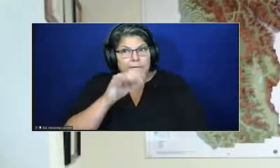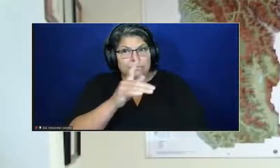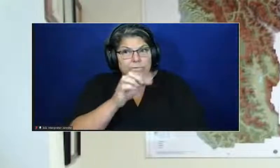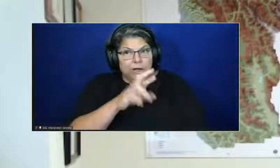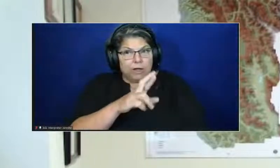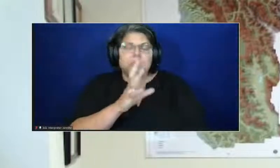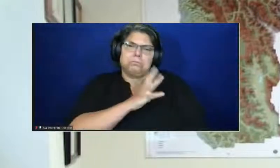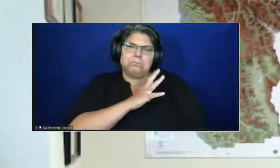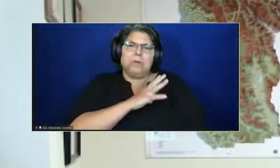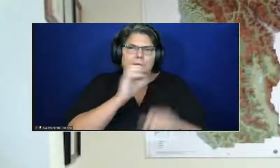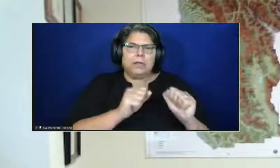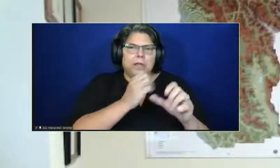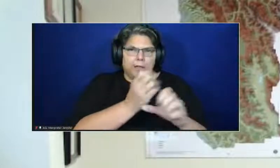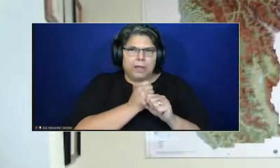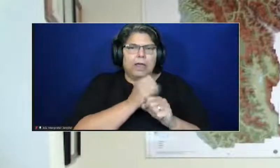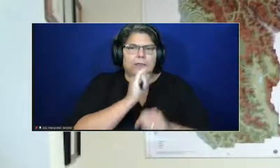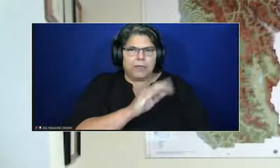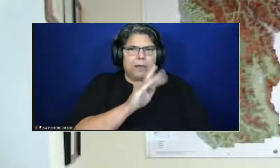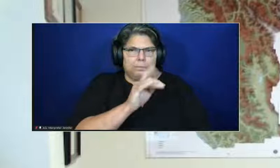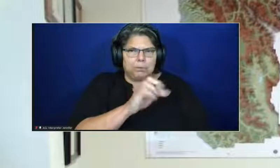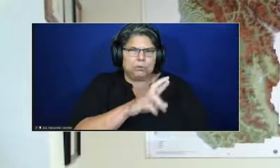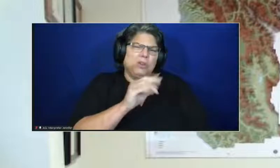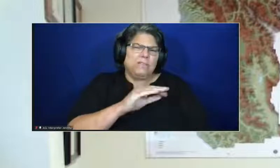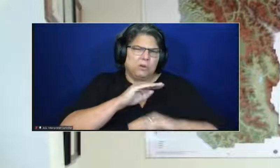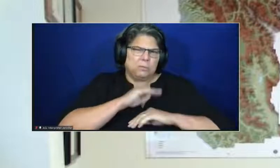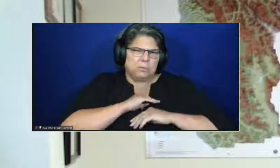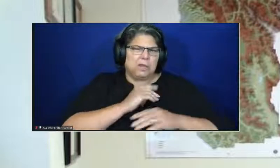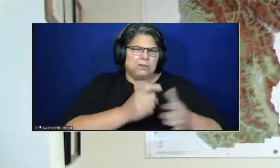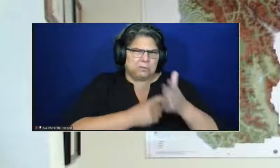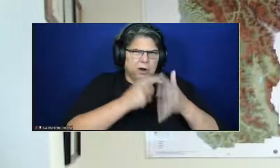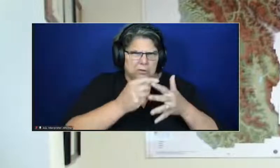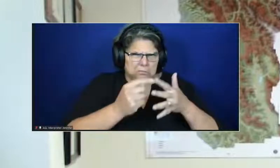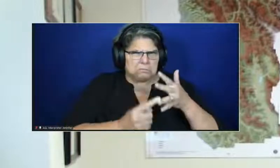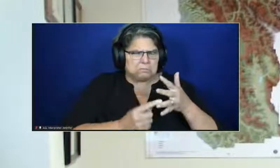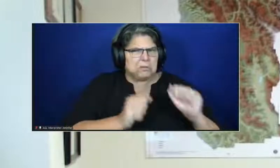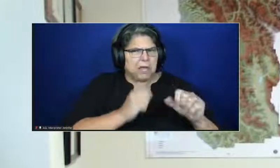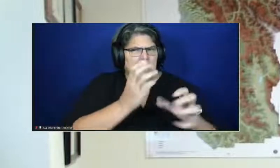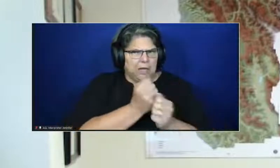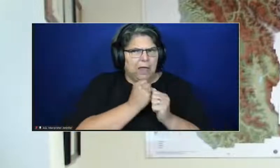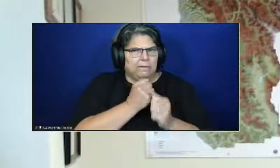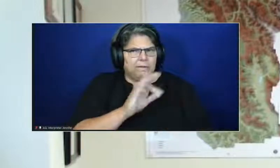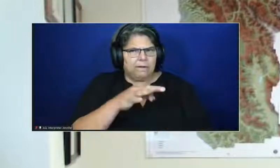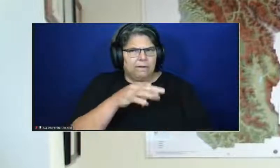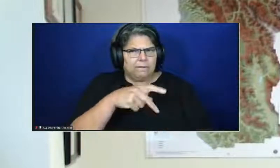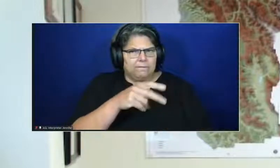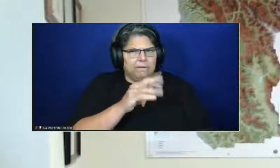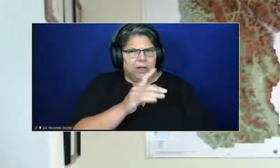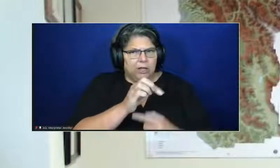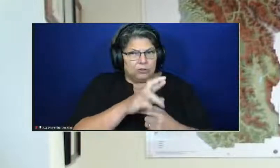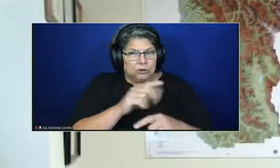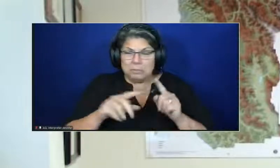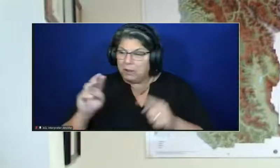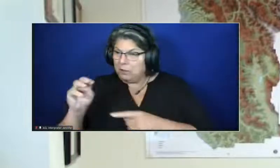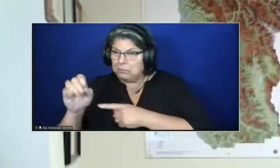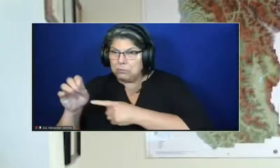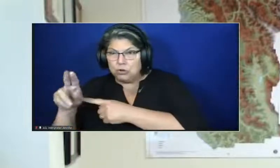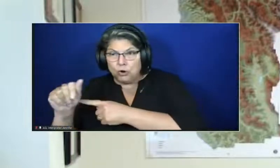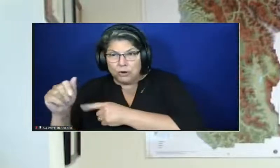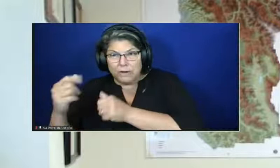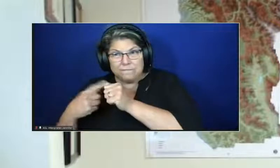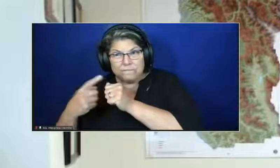fulfill the criteria, you'd be eligible for a Pfizer booster. We don't want to give Moderna